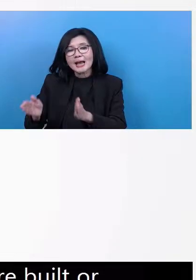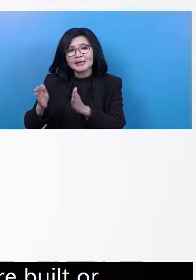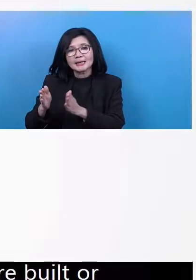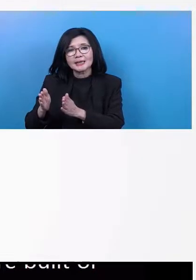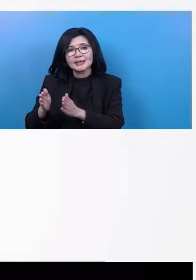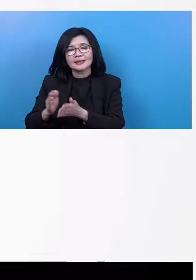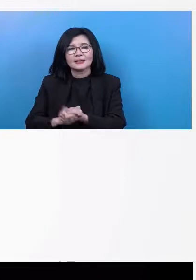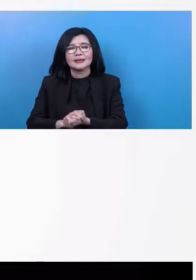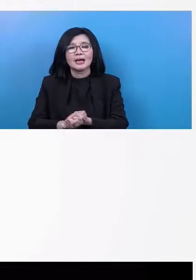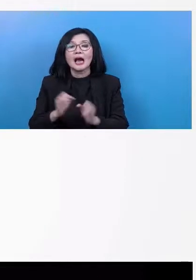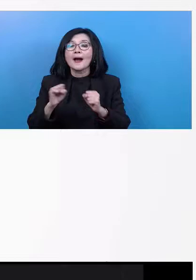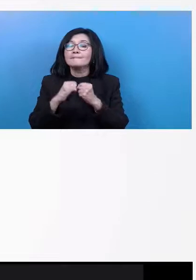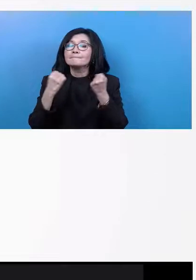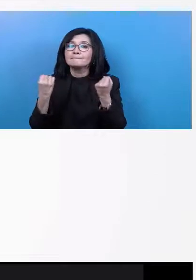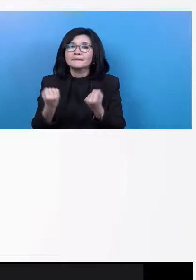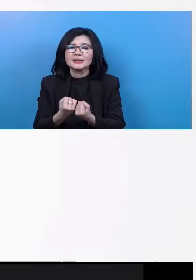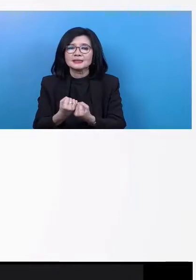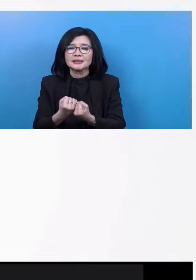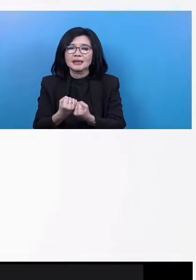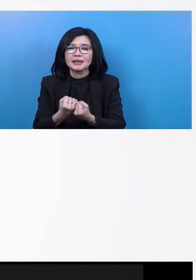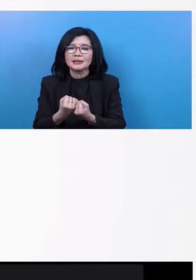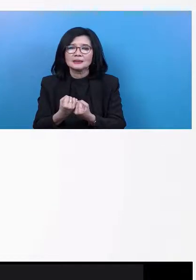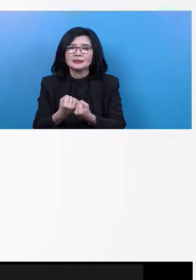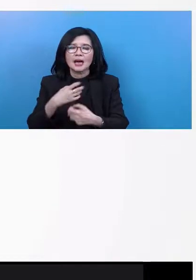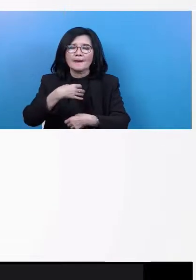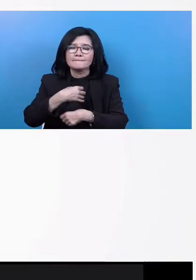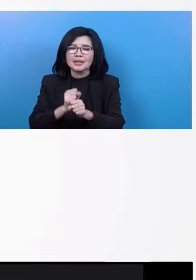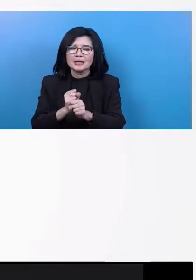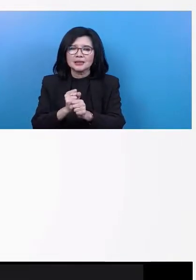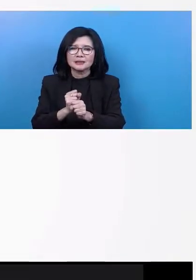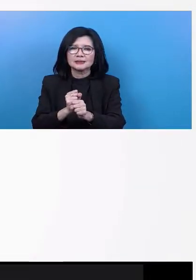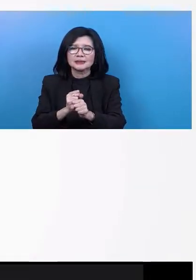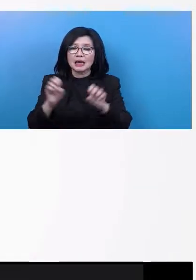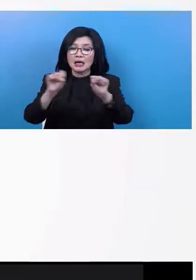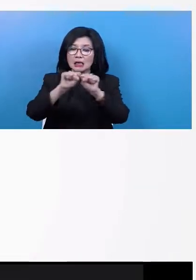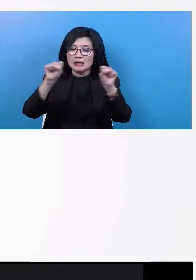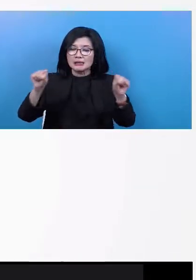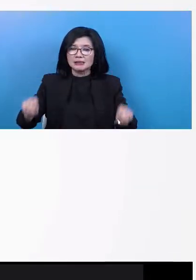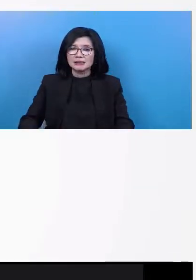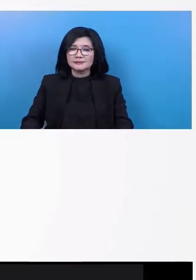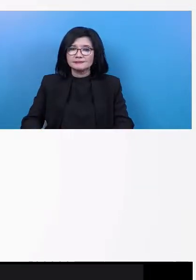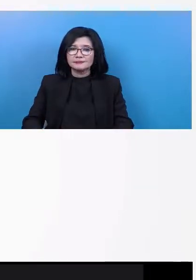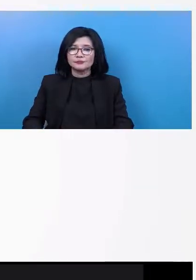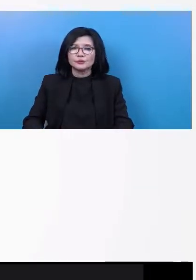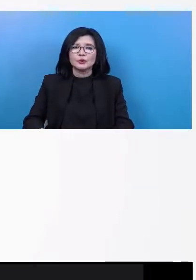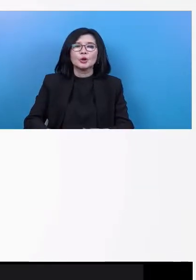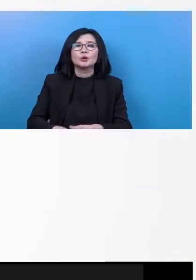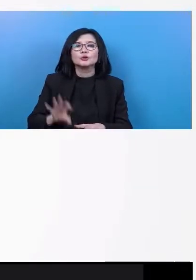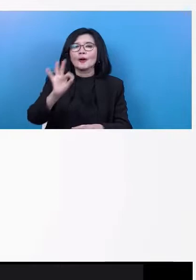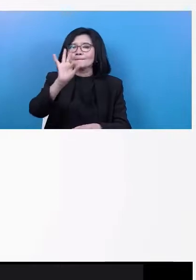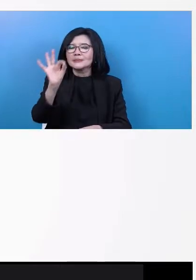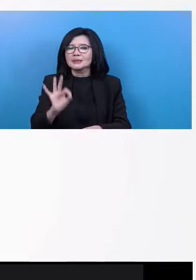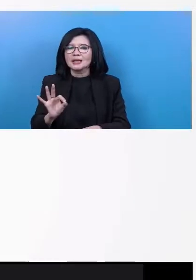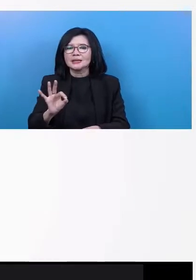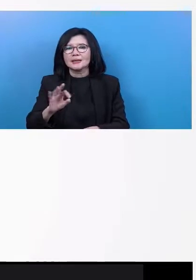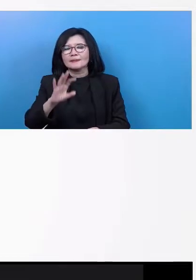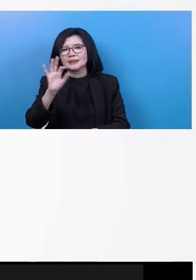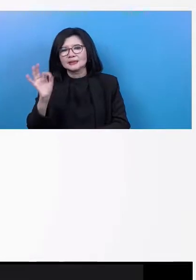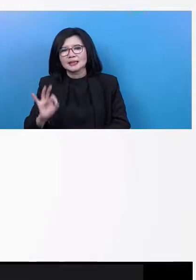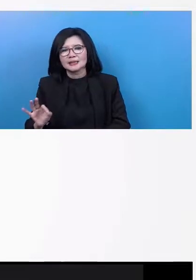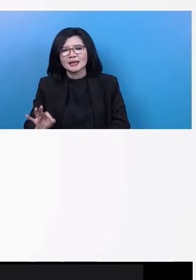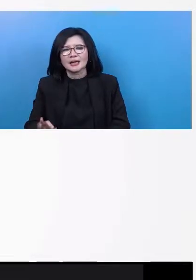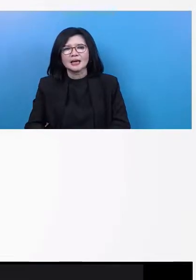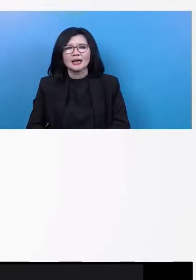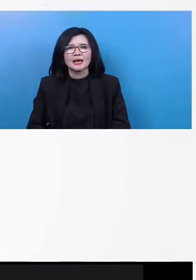a system? We should ask this question. I'm asking this question being in Africa for half of my life